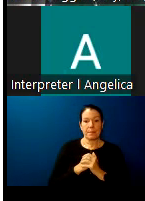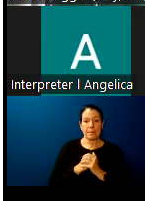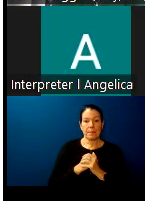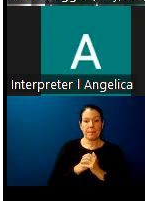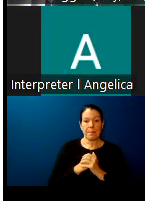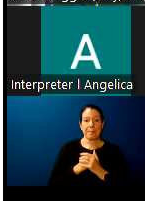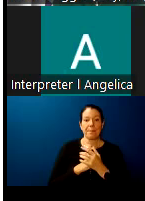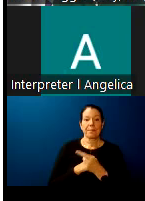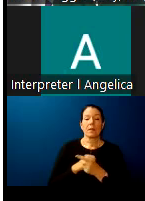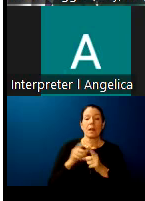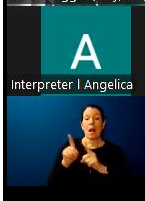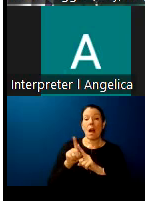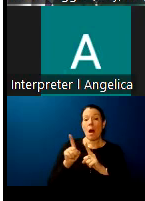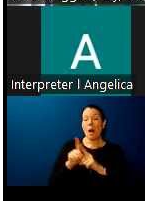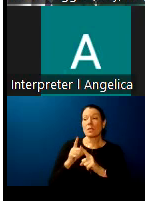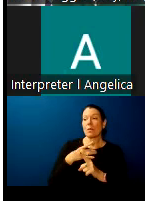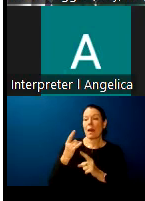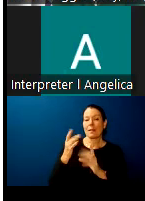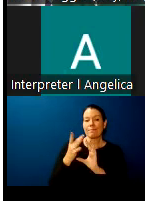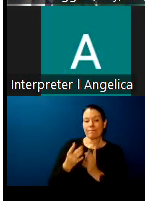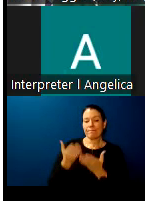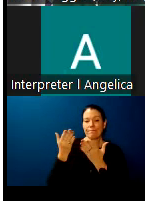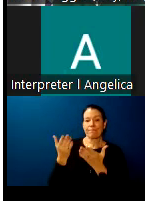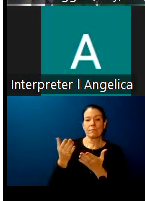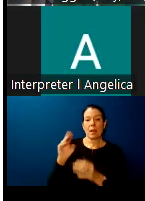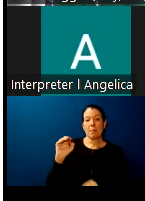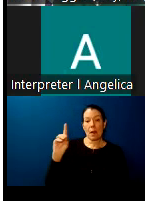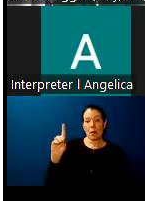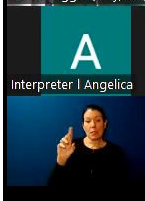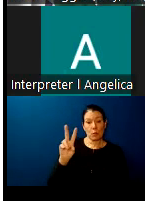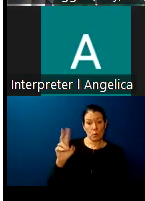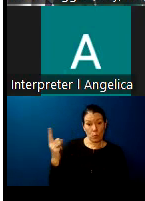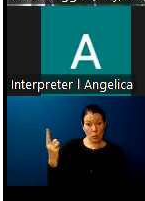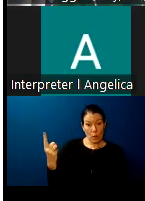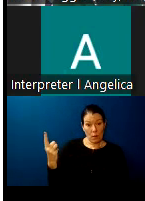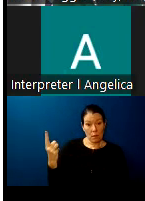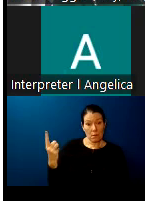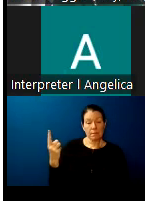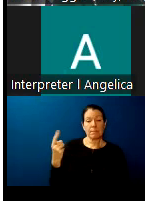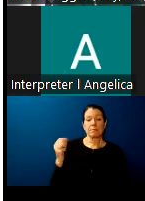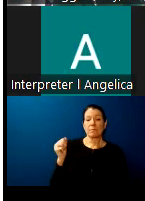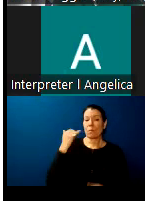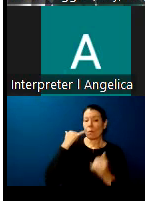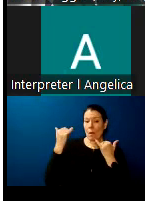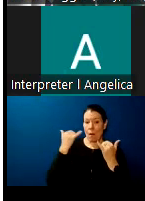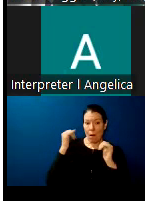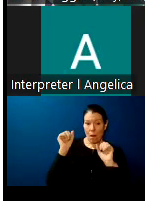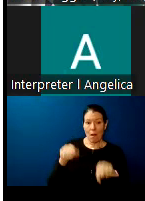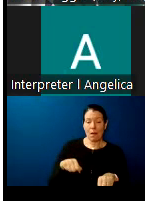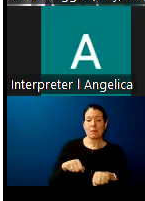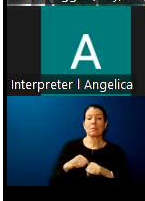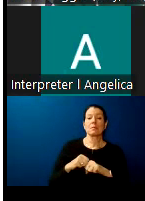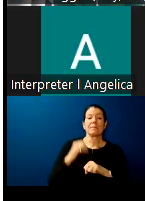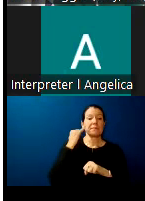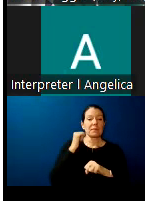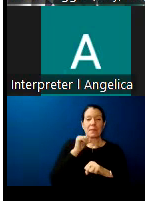Claire, I also like to always bring up when we do this slide, Maryland 211. You can call them. If you are